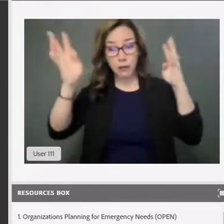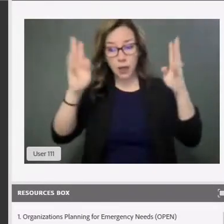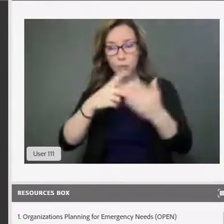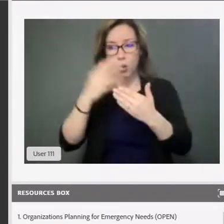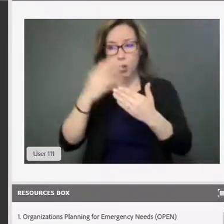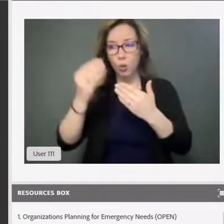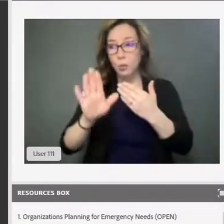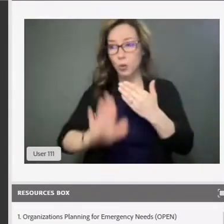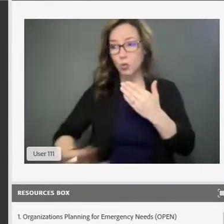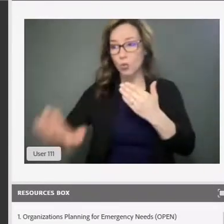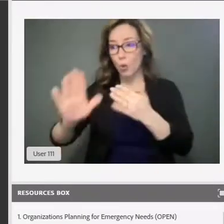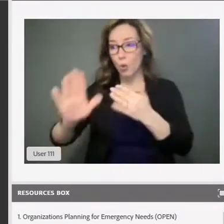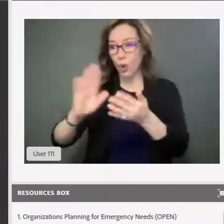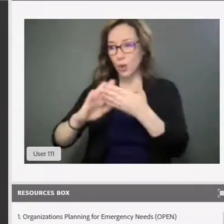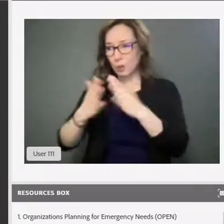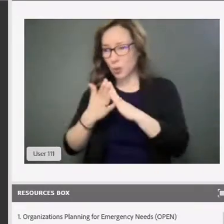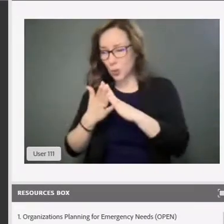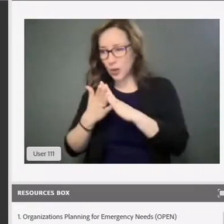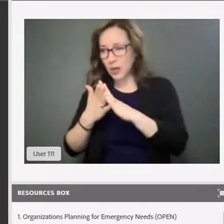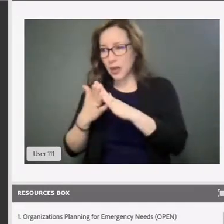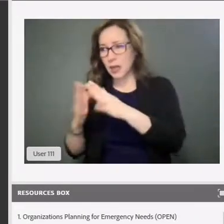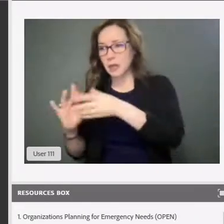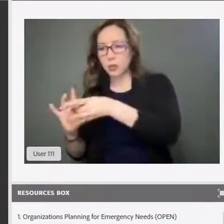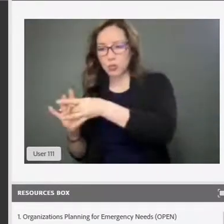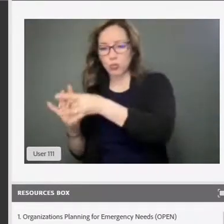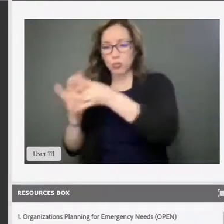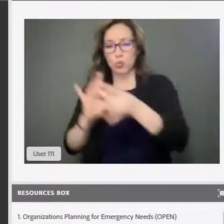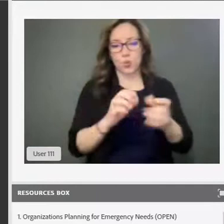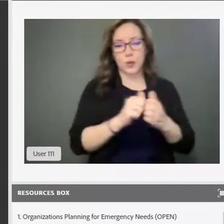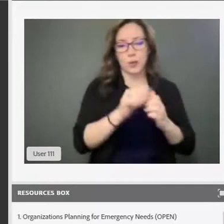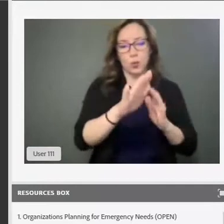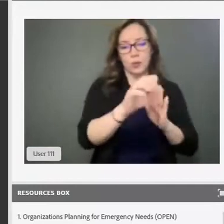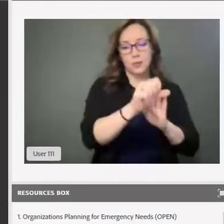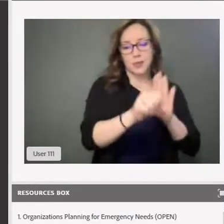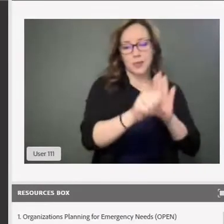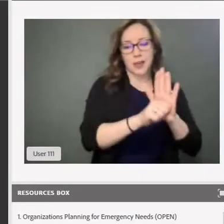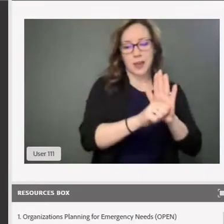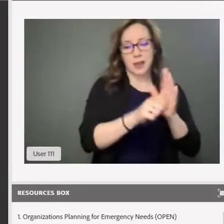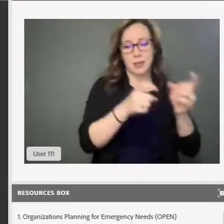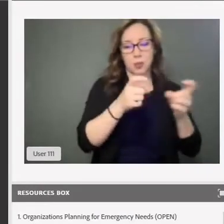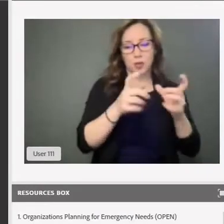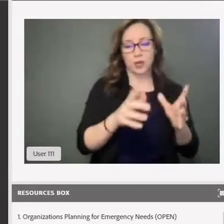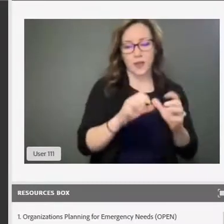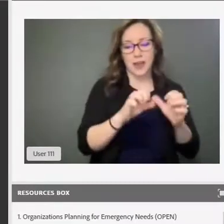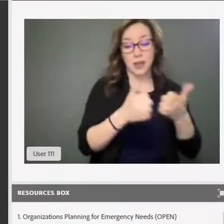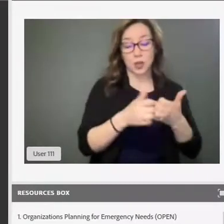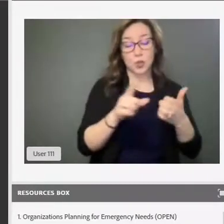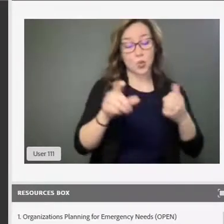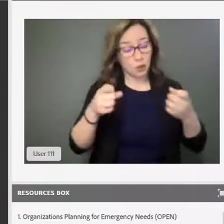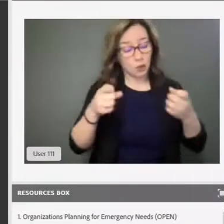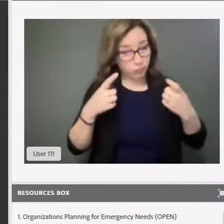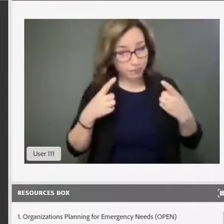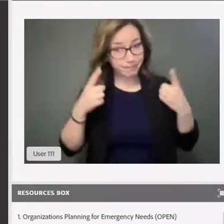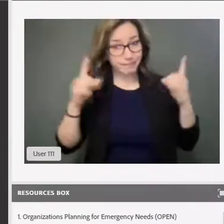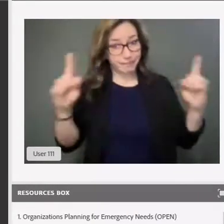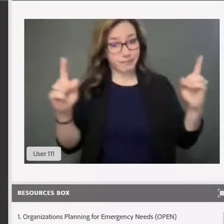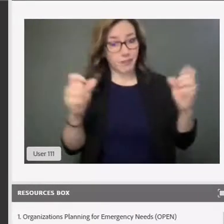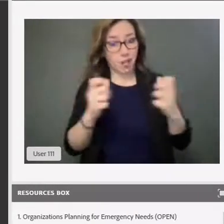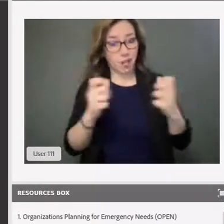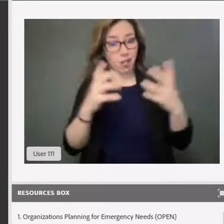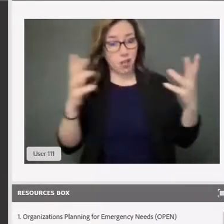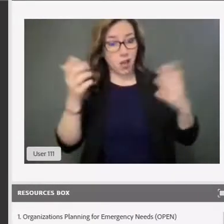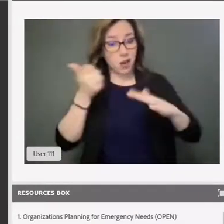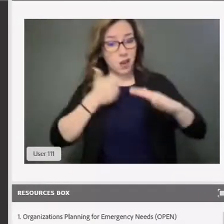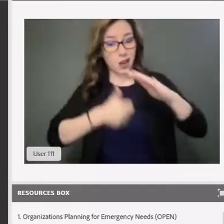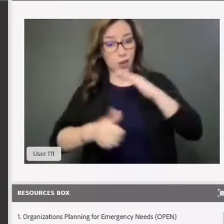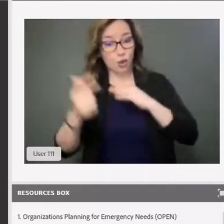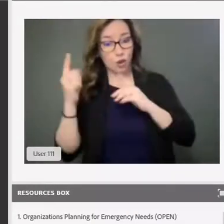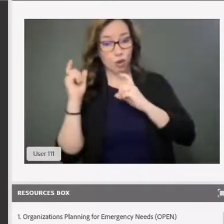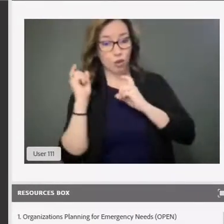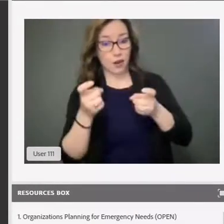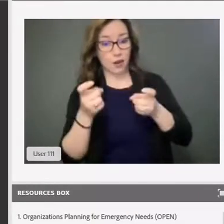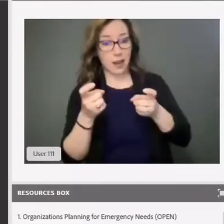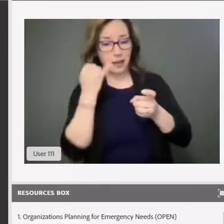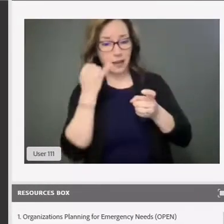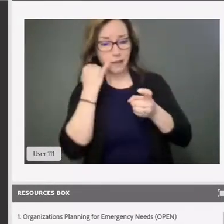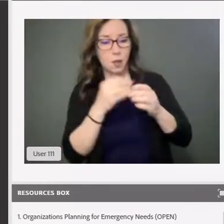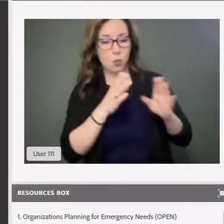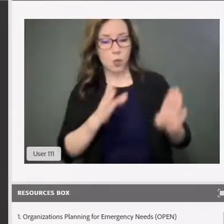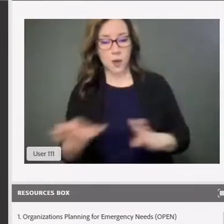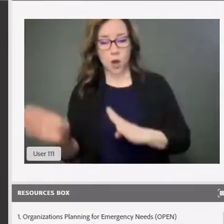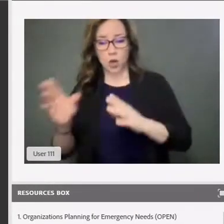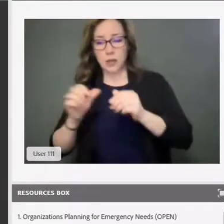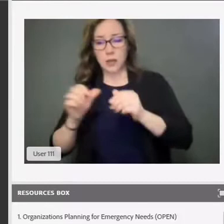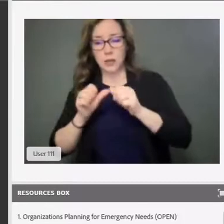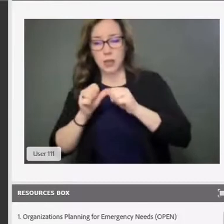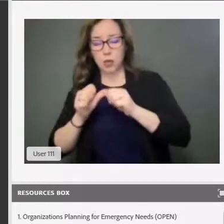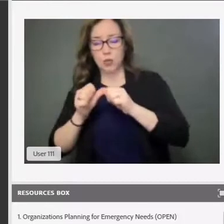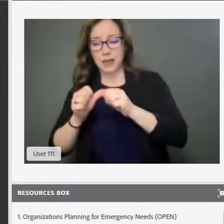respective communities in concert with your state administrative agencies. You can accomplish a lot under this grant when you tie preparedness and resilience to